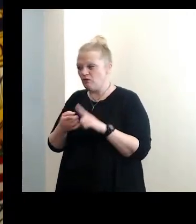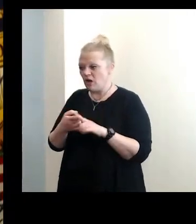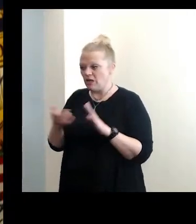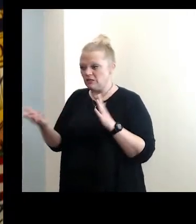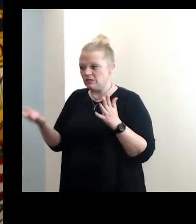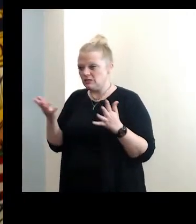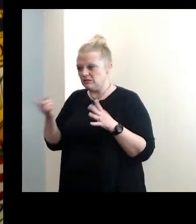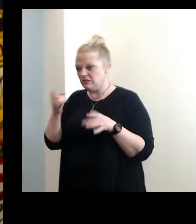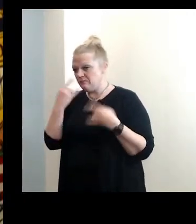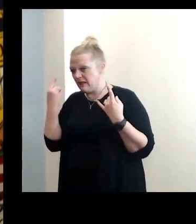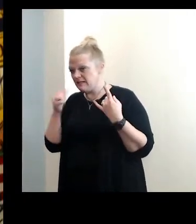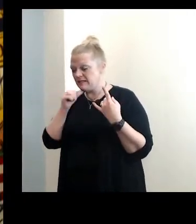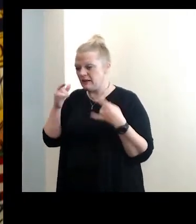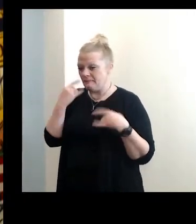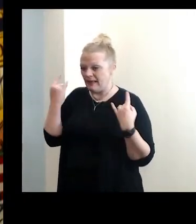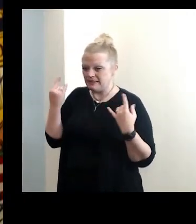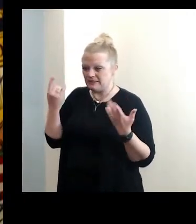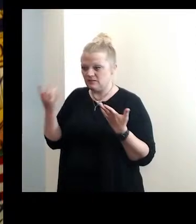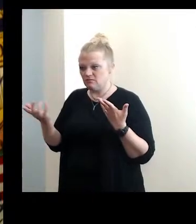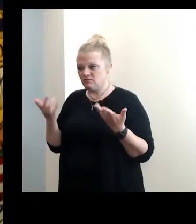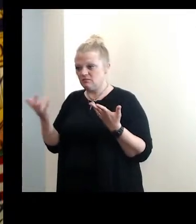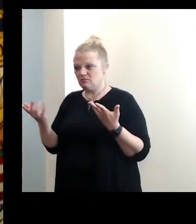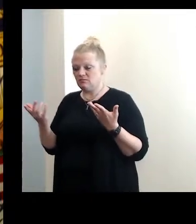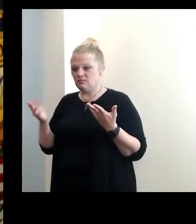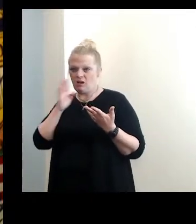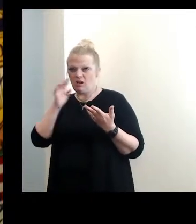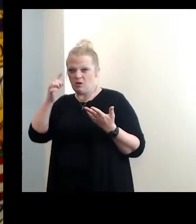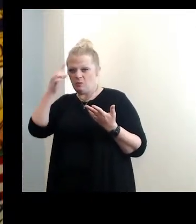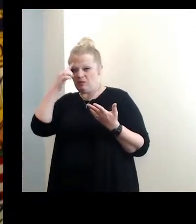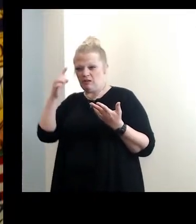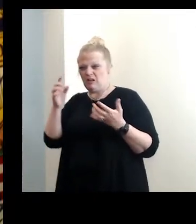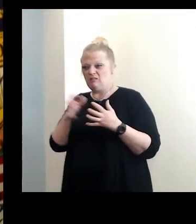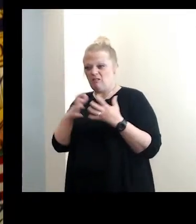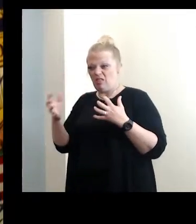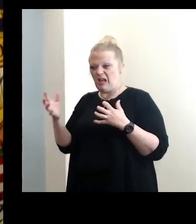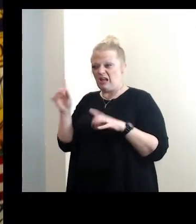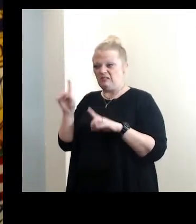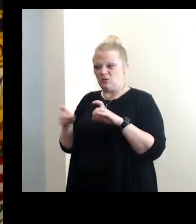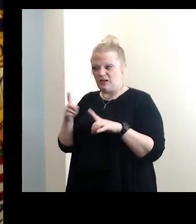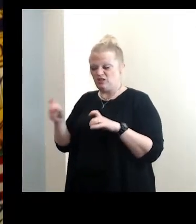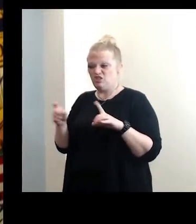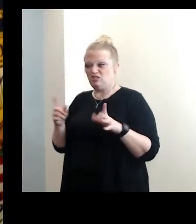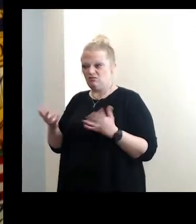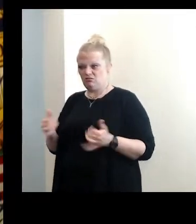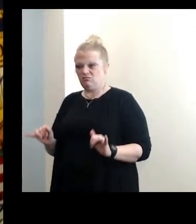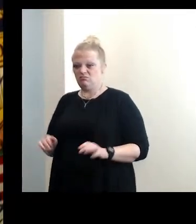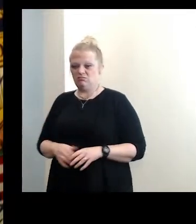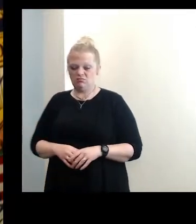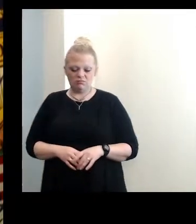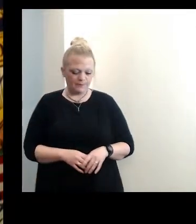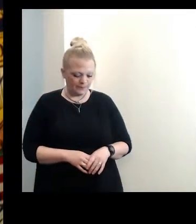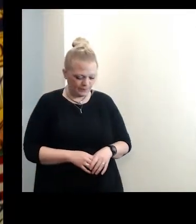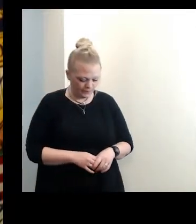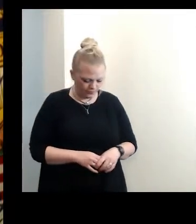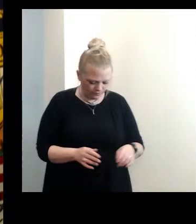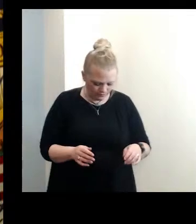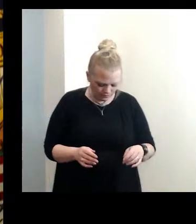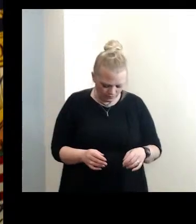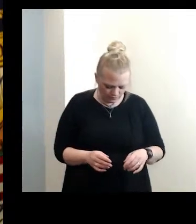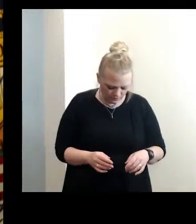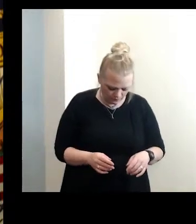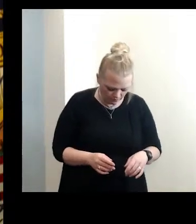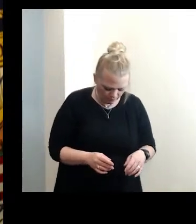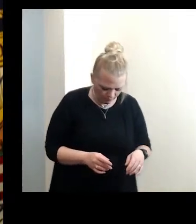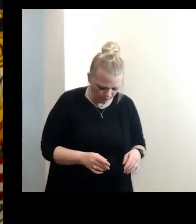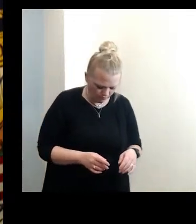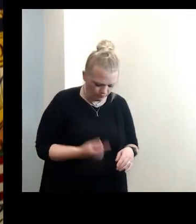Are they masking or not masking? And I would think there are a lot of questions like this out there. Well, as it pertains